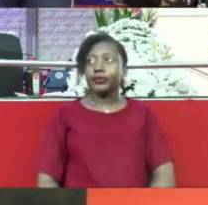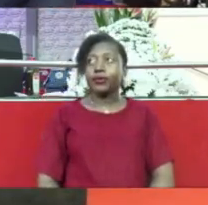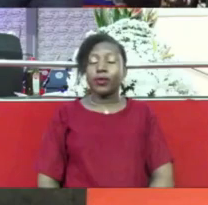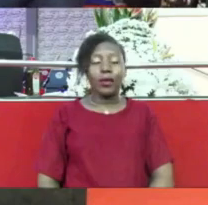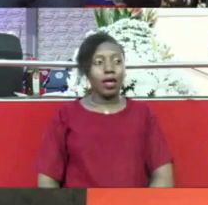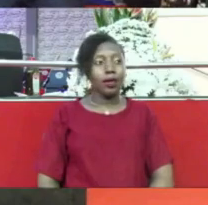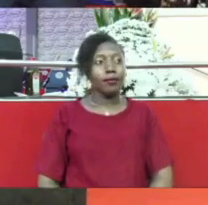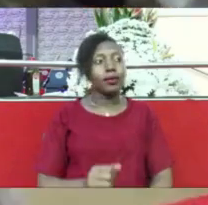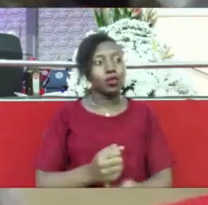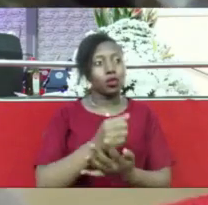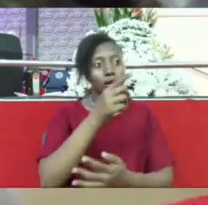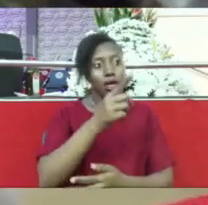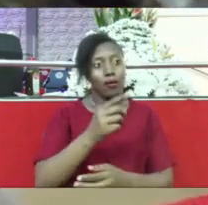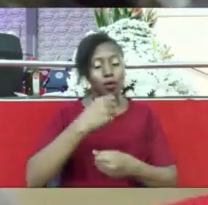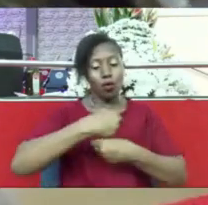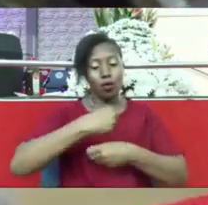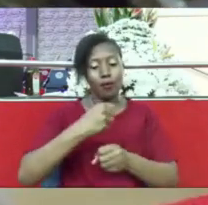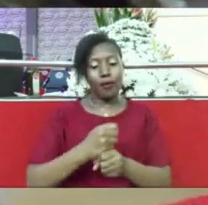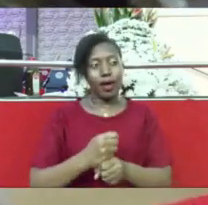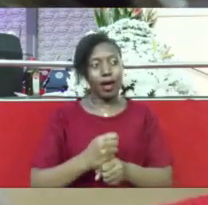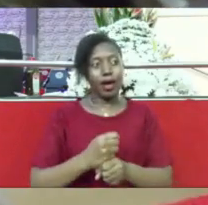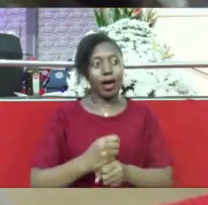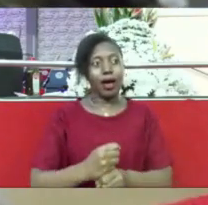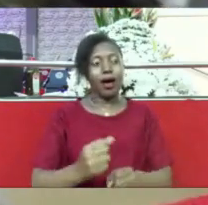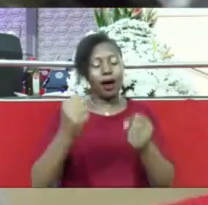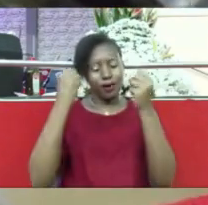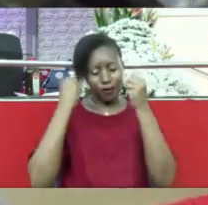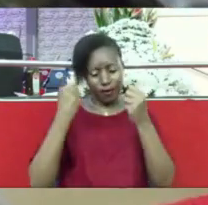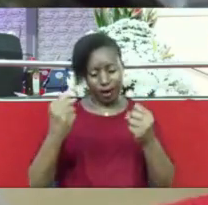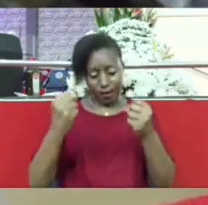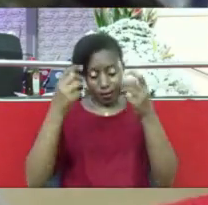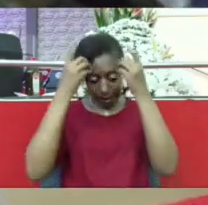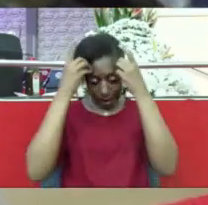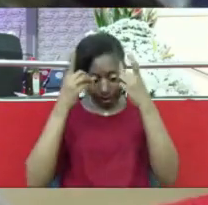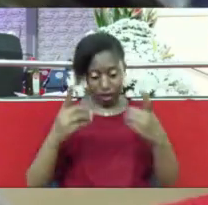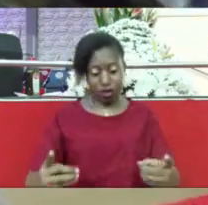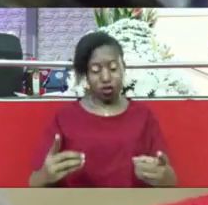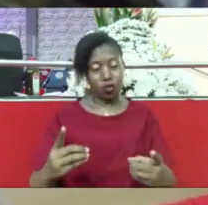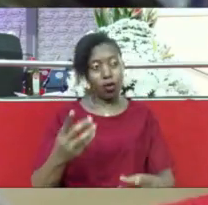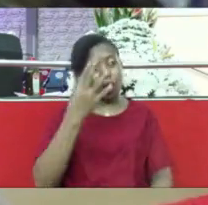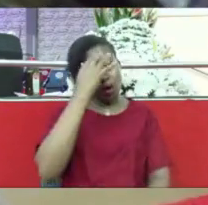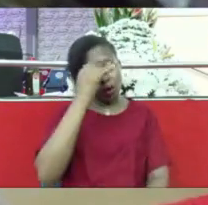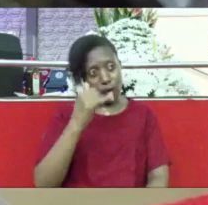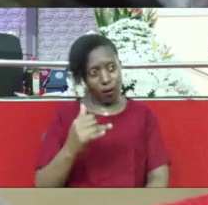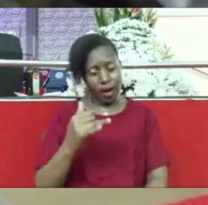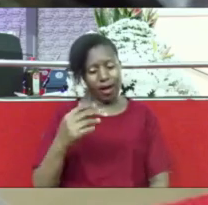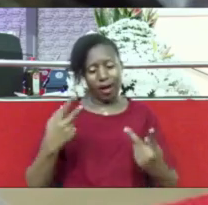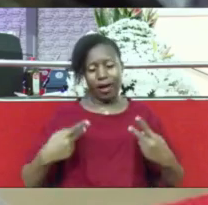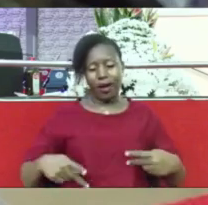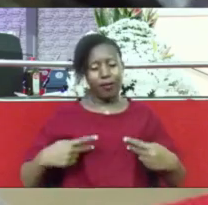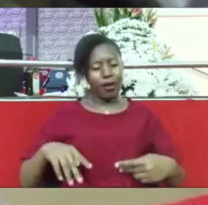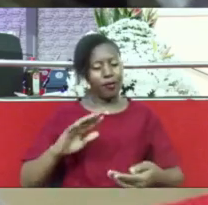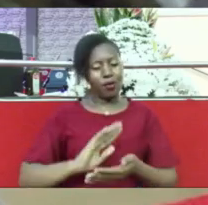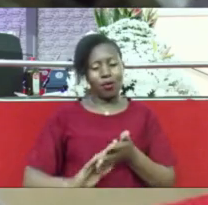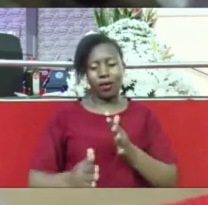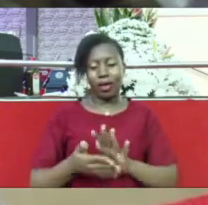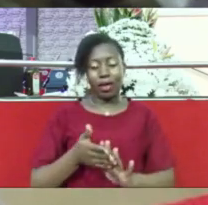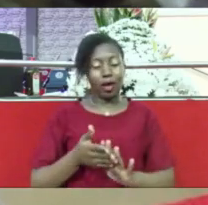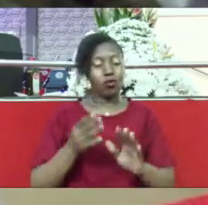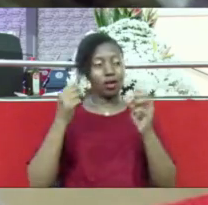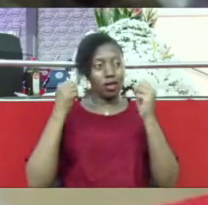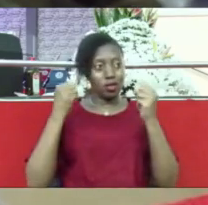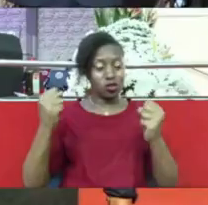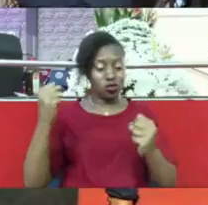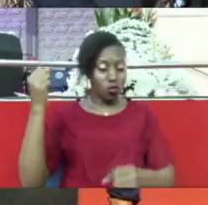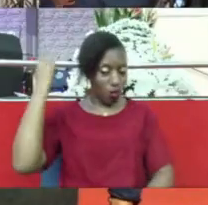make a firm decision. Ili ufanye maamuzi ya kipekee. Because people without a strong spine. Kwa sababu watu wasiokuwa na uti